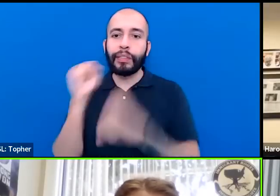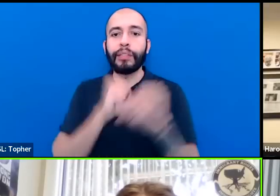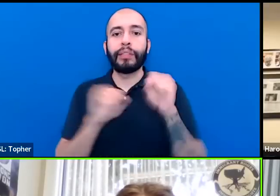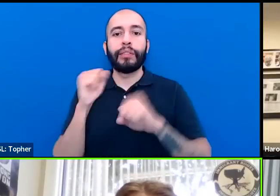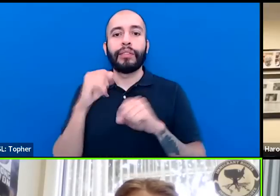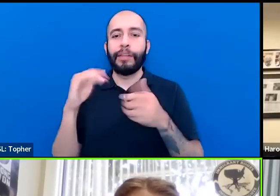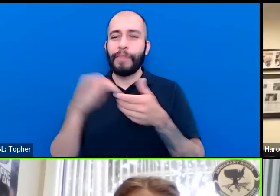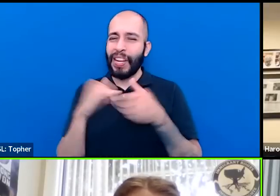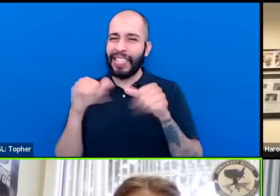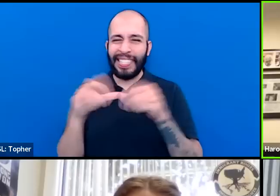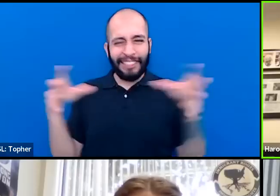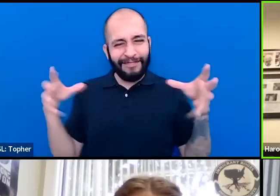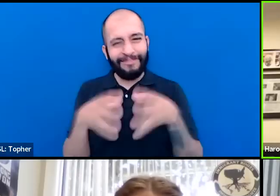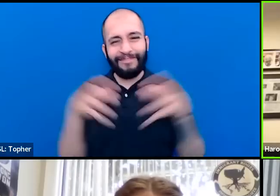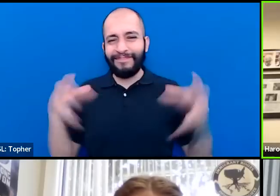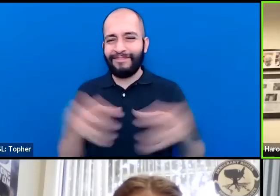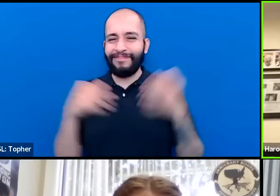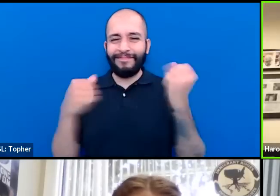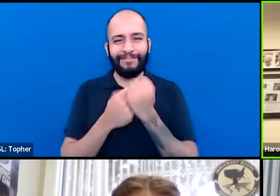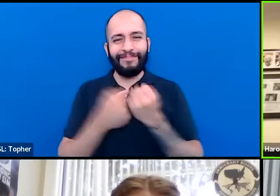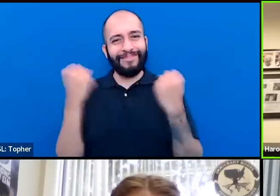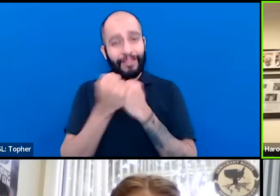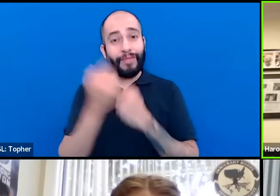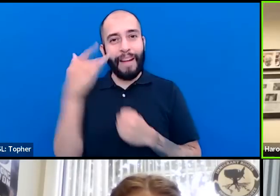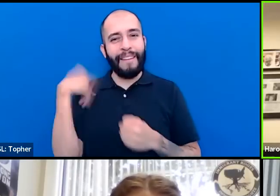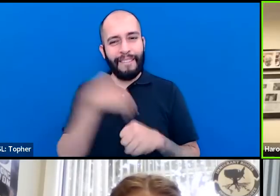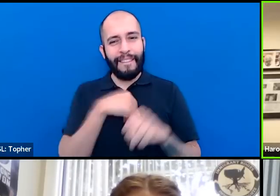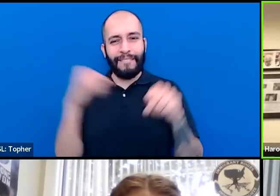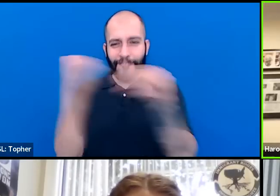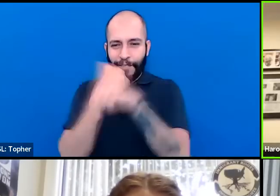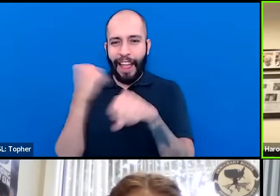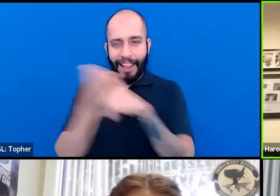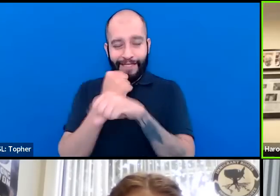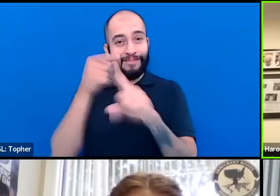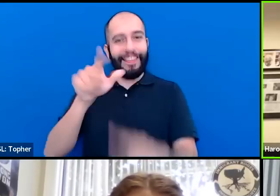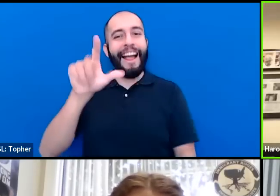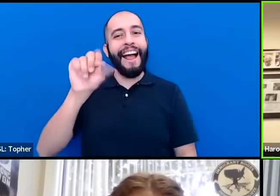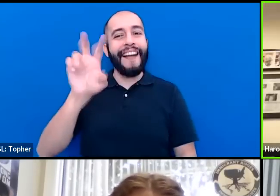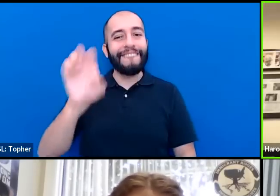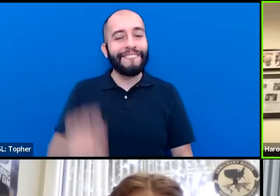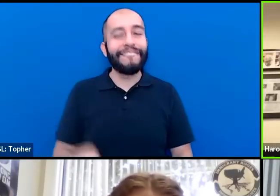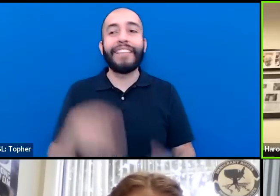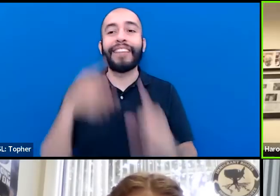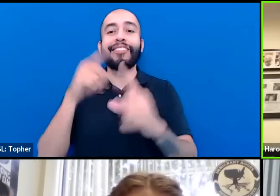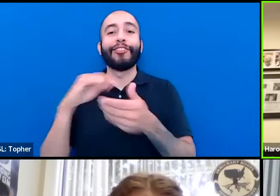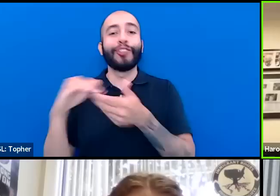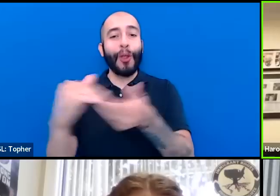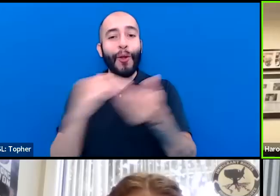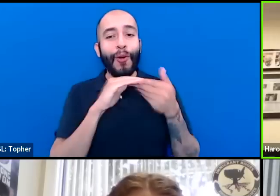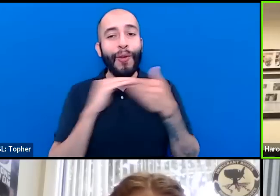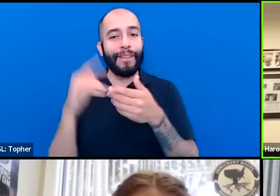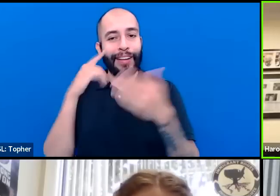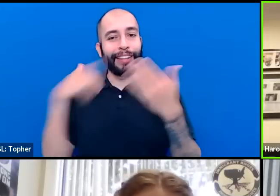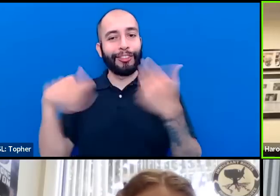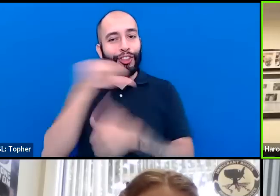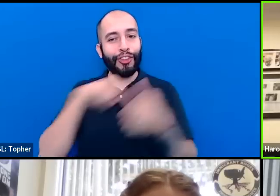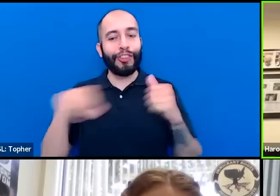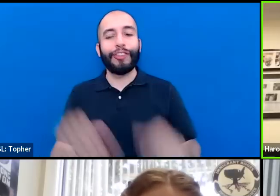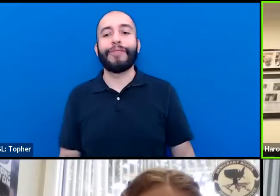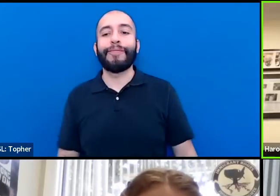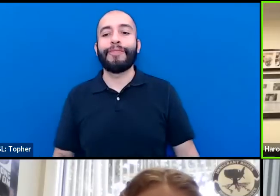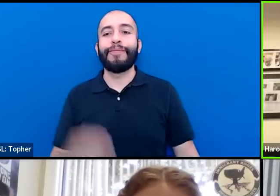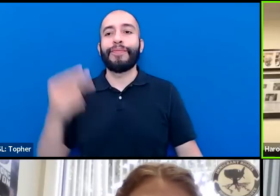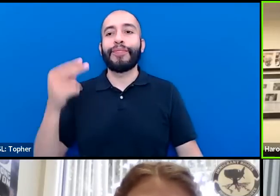each other. Let me ask you both a question about resources. As Sarah indicated,